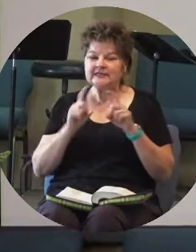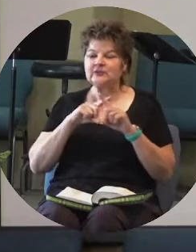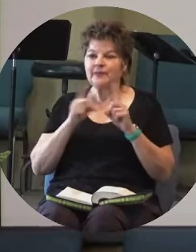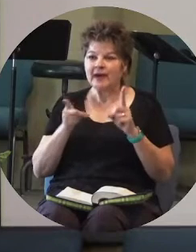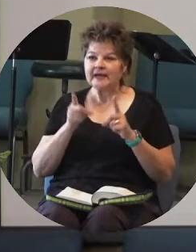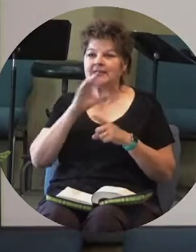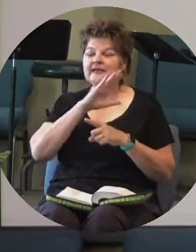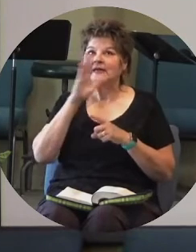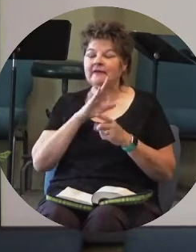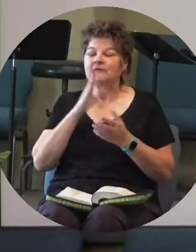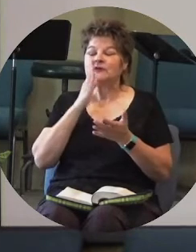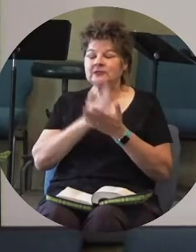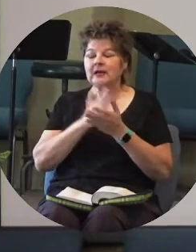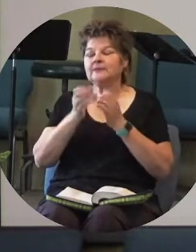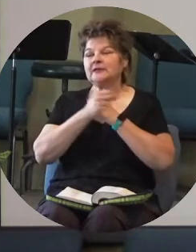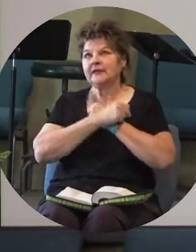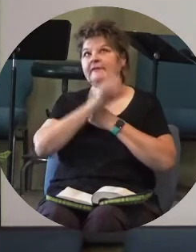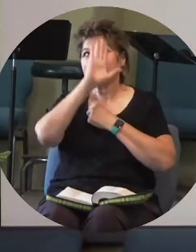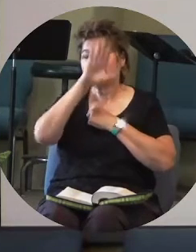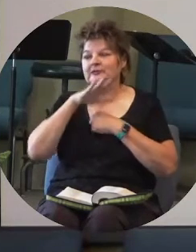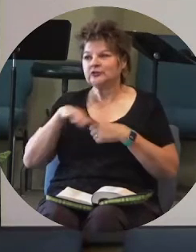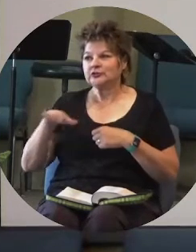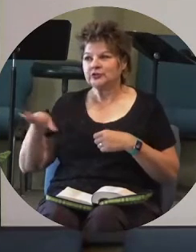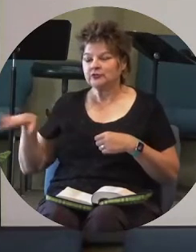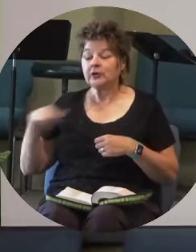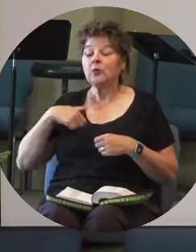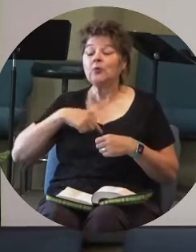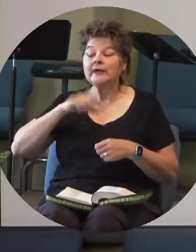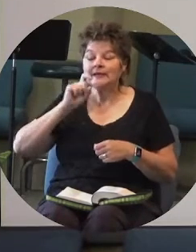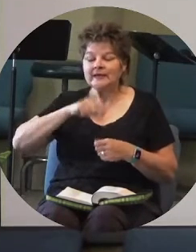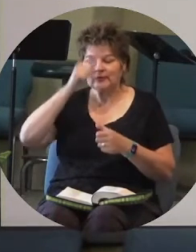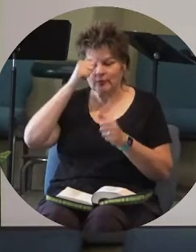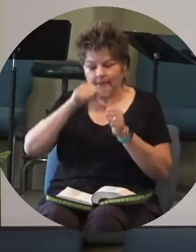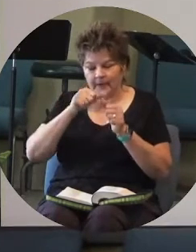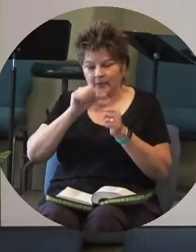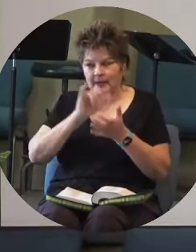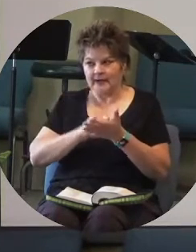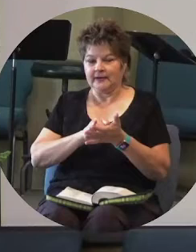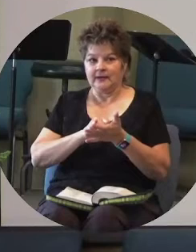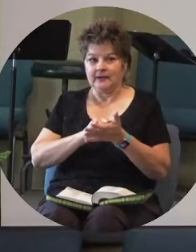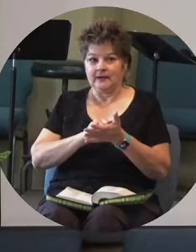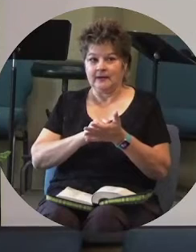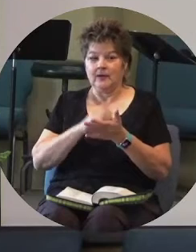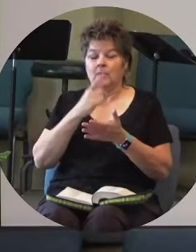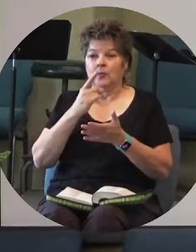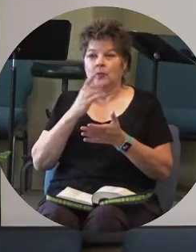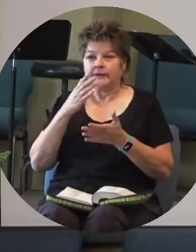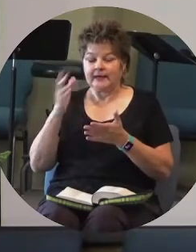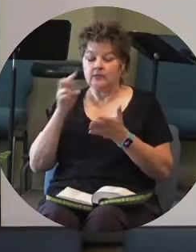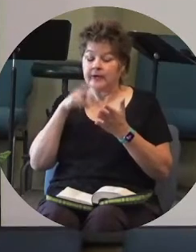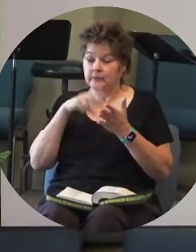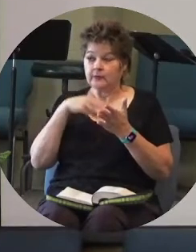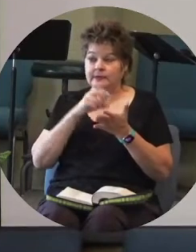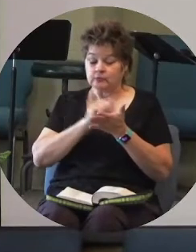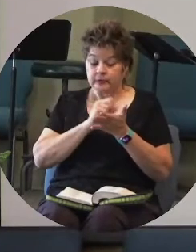loving his children. Okay, we need to remember that. One thing when I look at